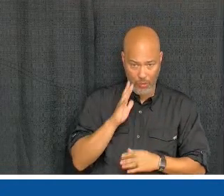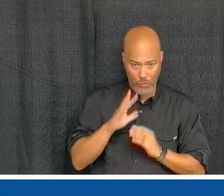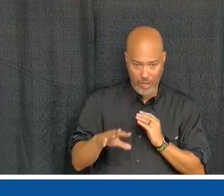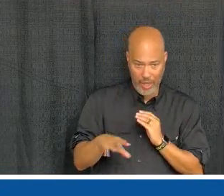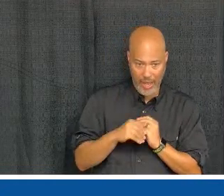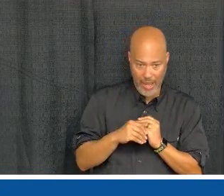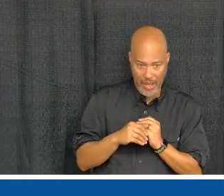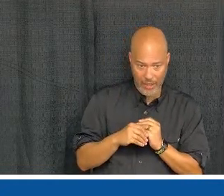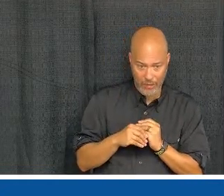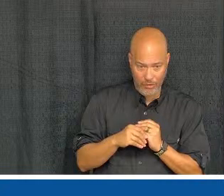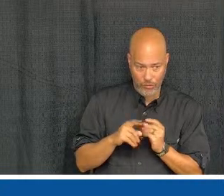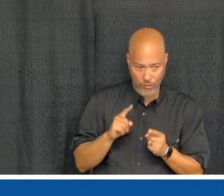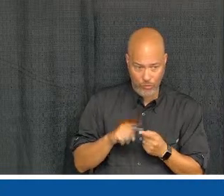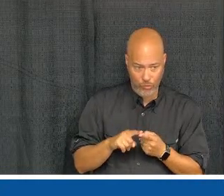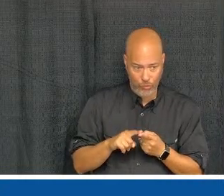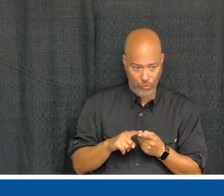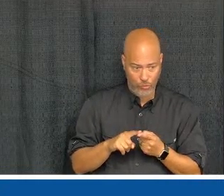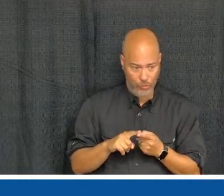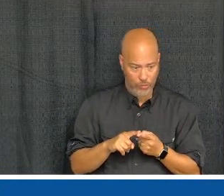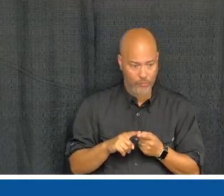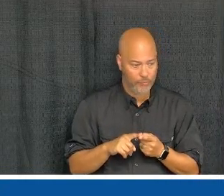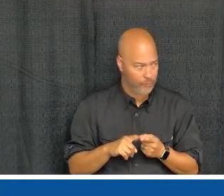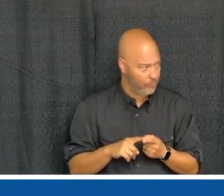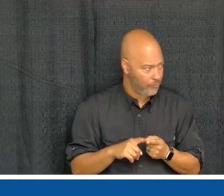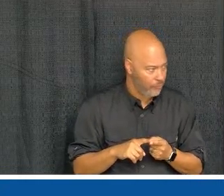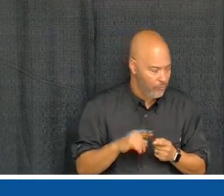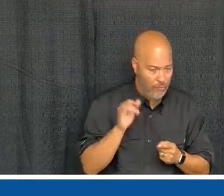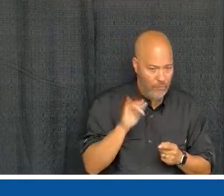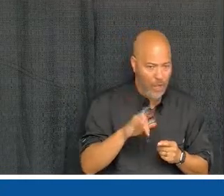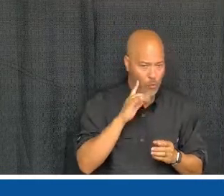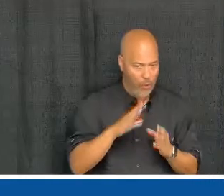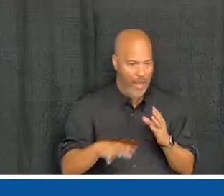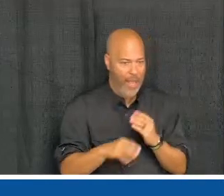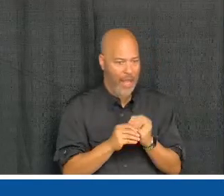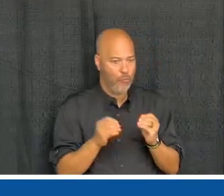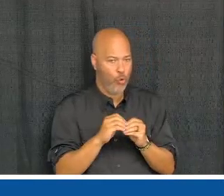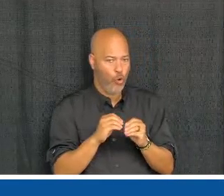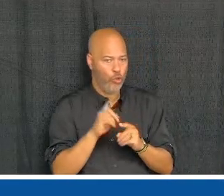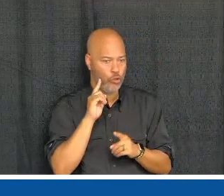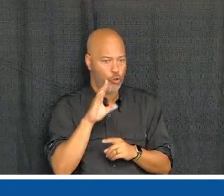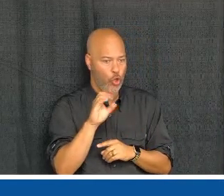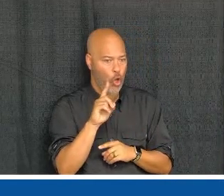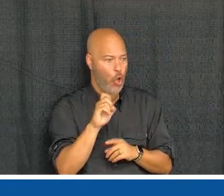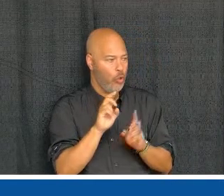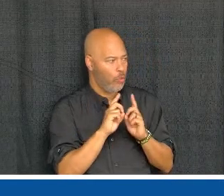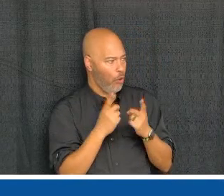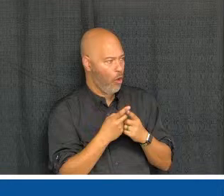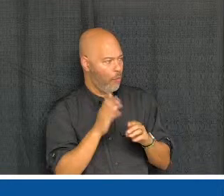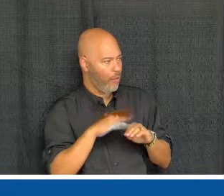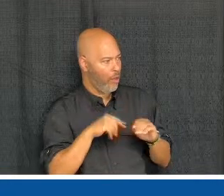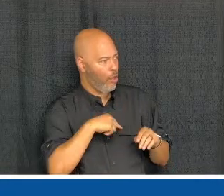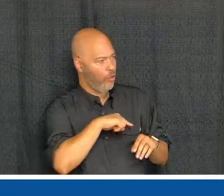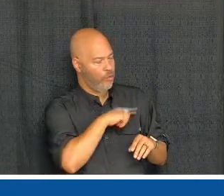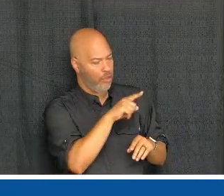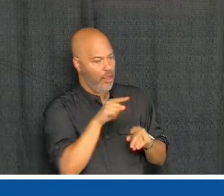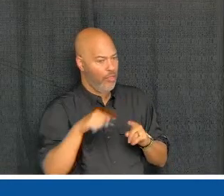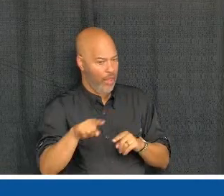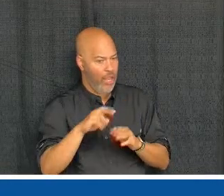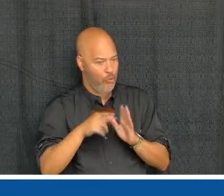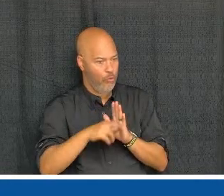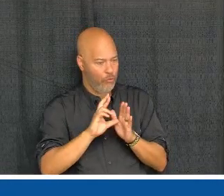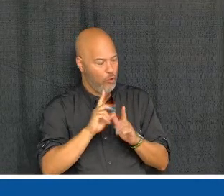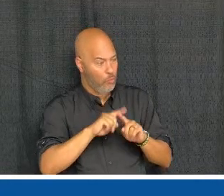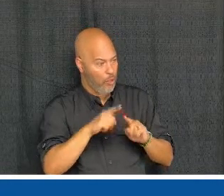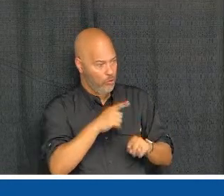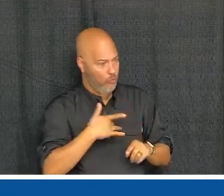to the? That would add more to the code department's needs than ours. They review individual signs. But you still feel